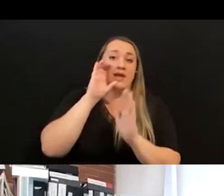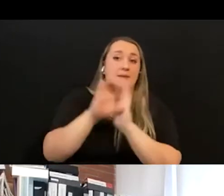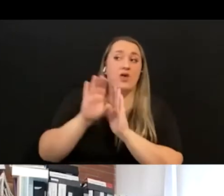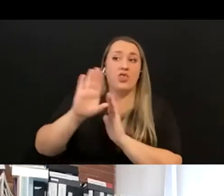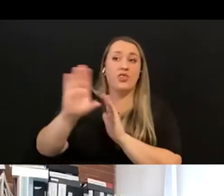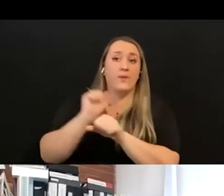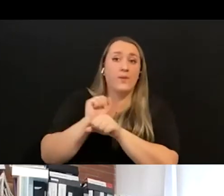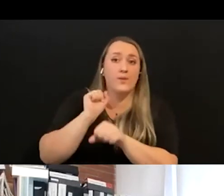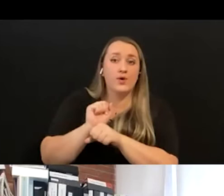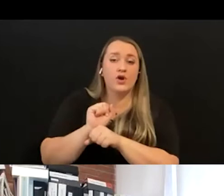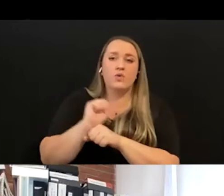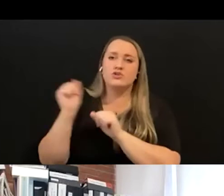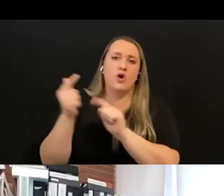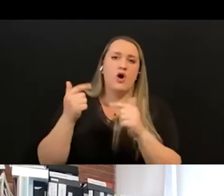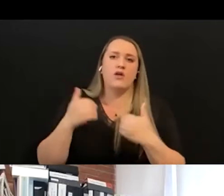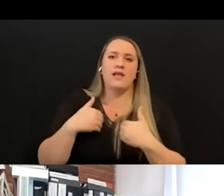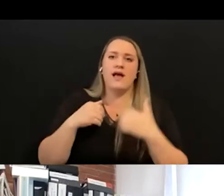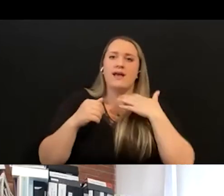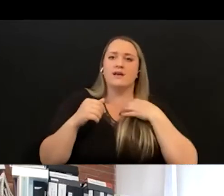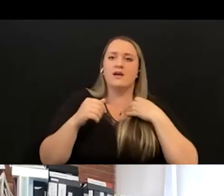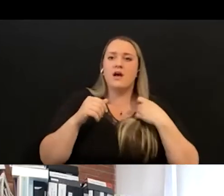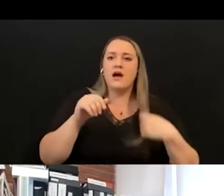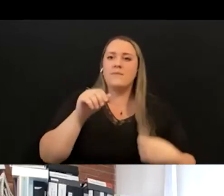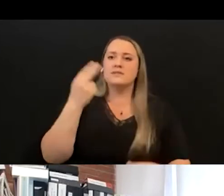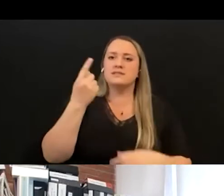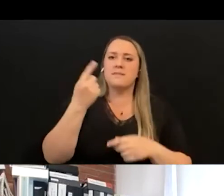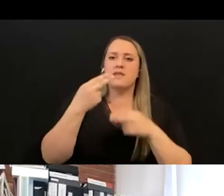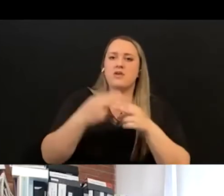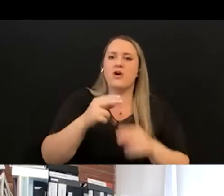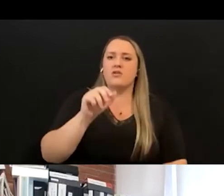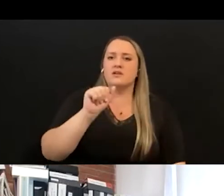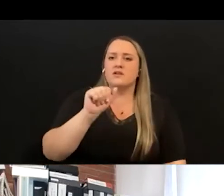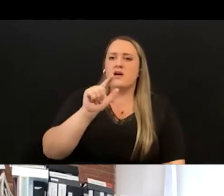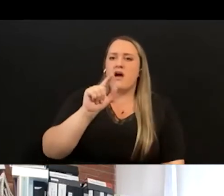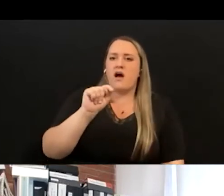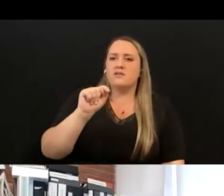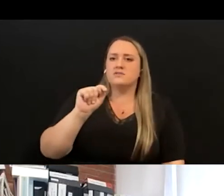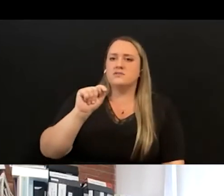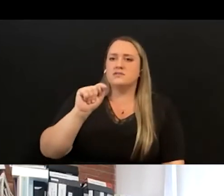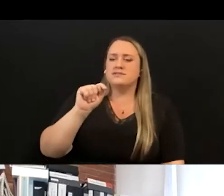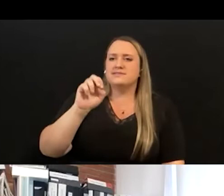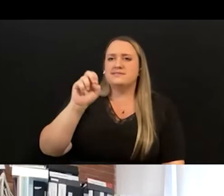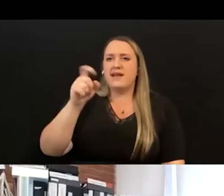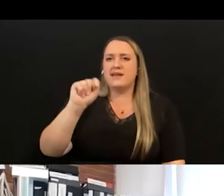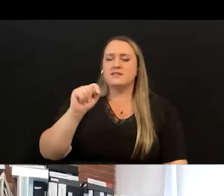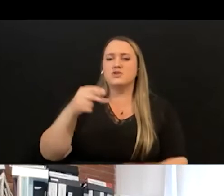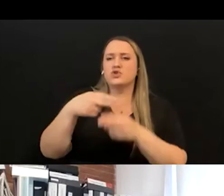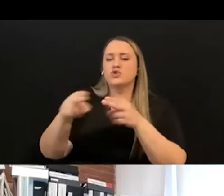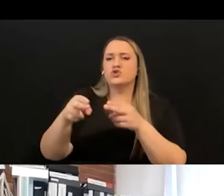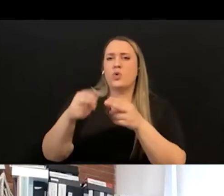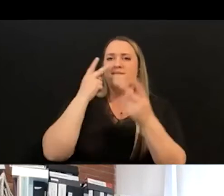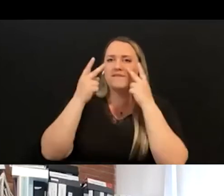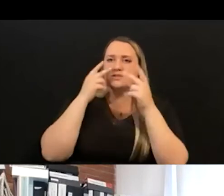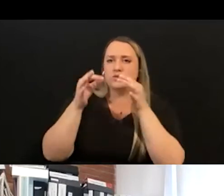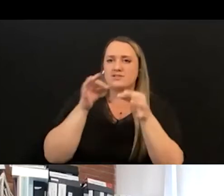which all had alt text, which is basically like a kind of a short visual description of the work embedded kind of in the